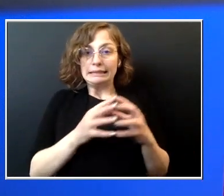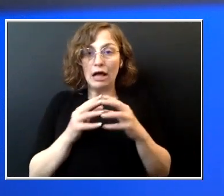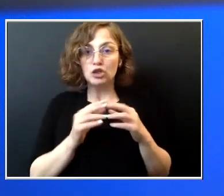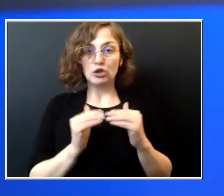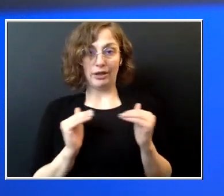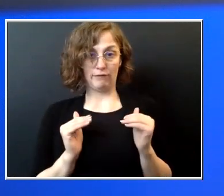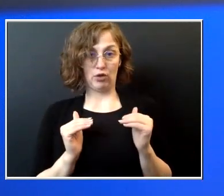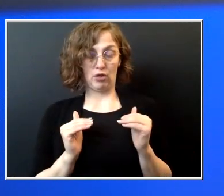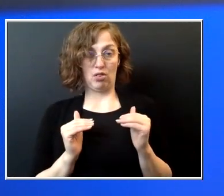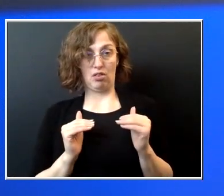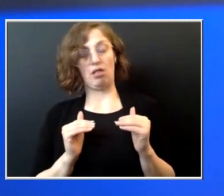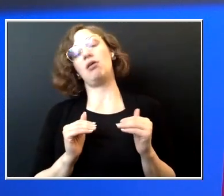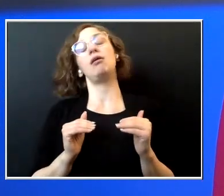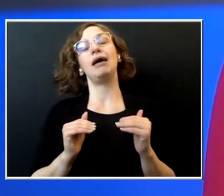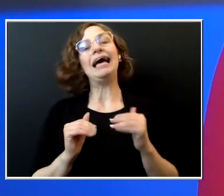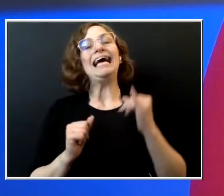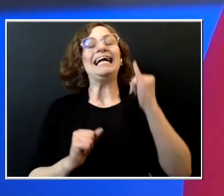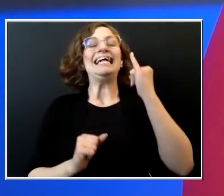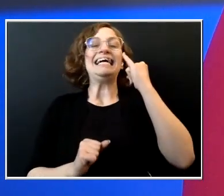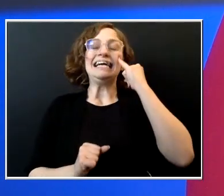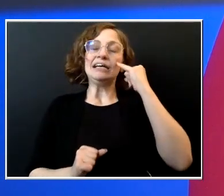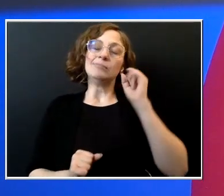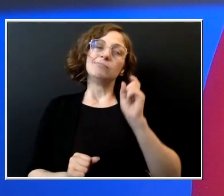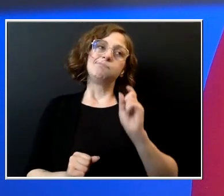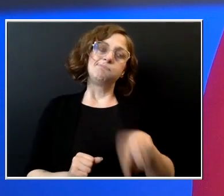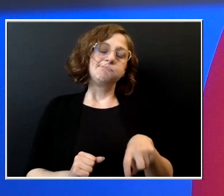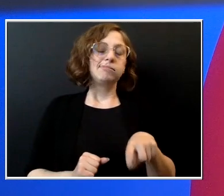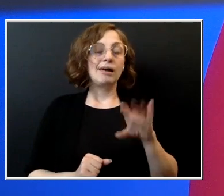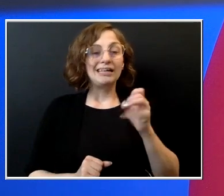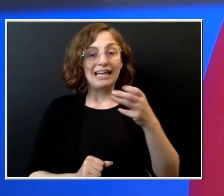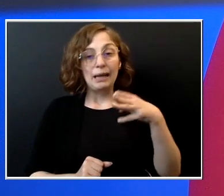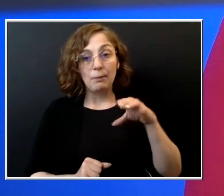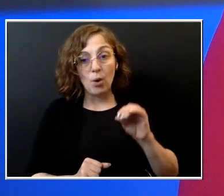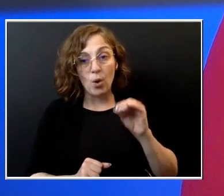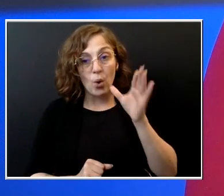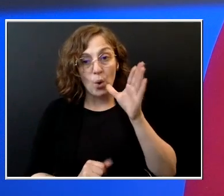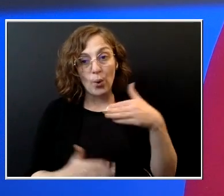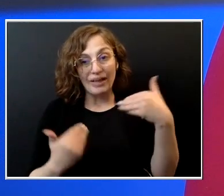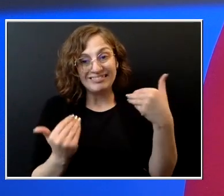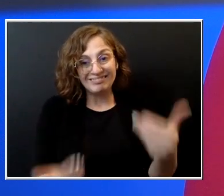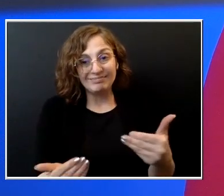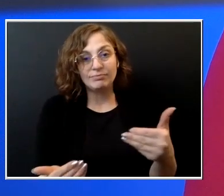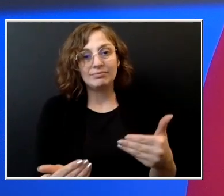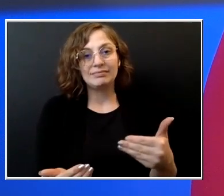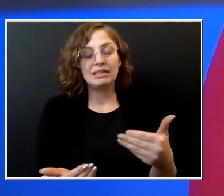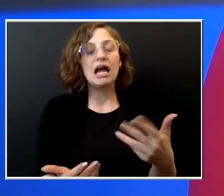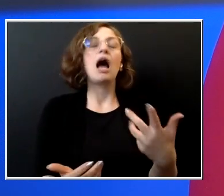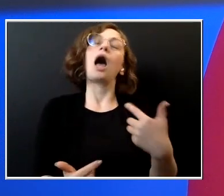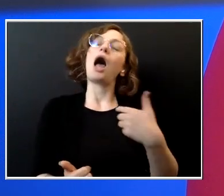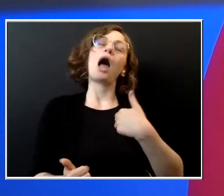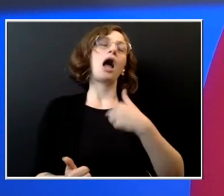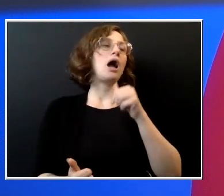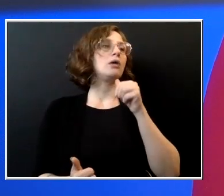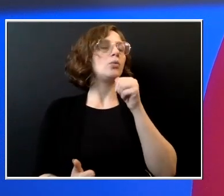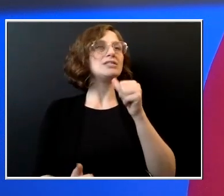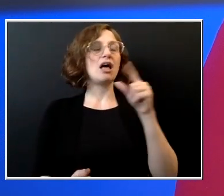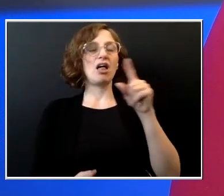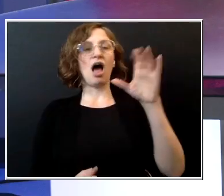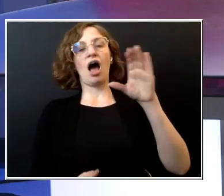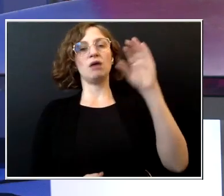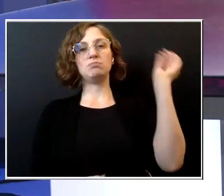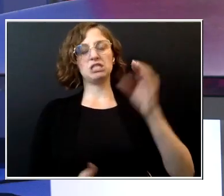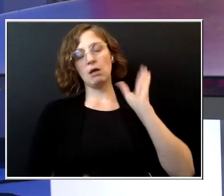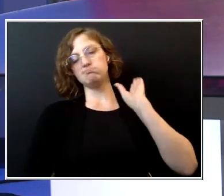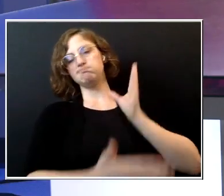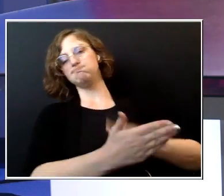do chemo, we can do it at that point. So I can't say that I was absolutely opposed to chemo, but it was my very last resort. So